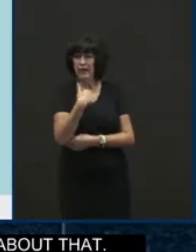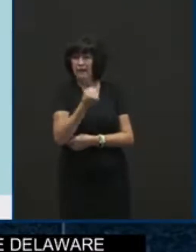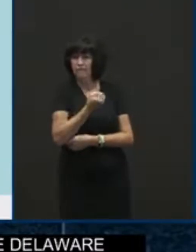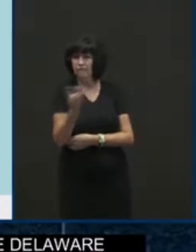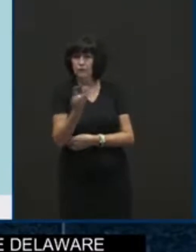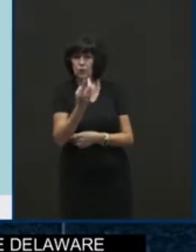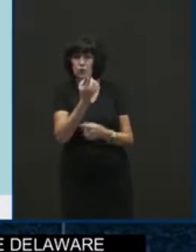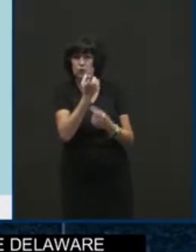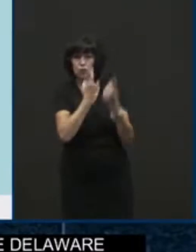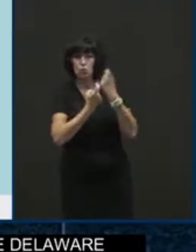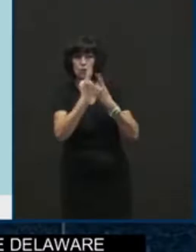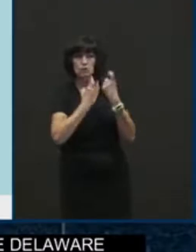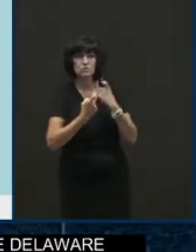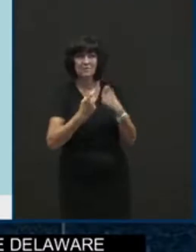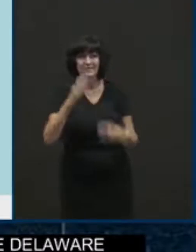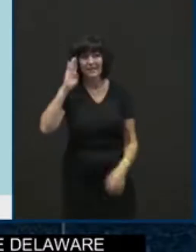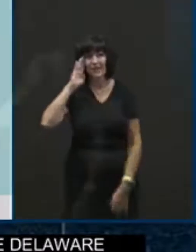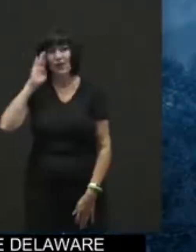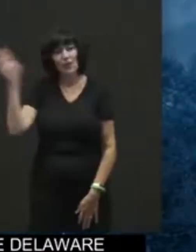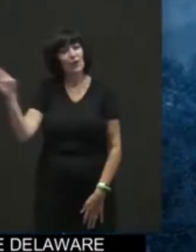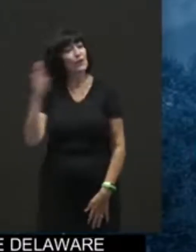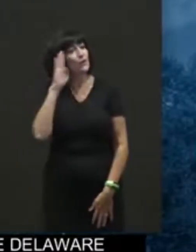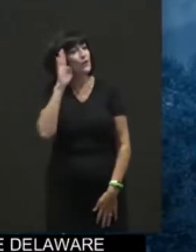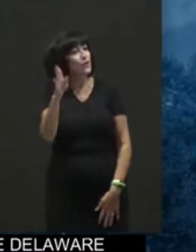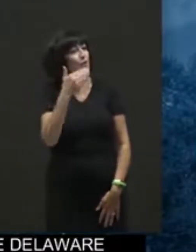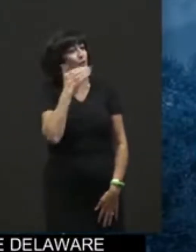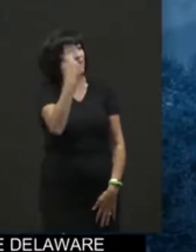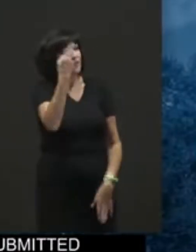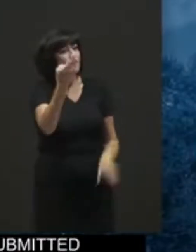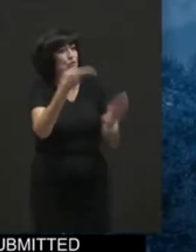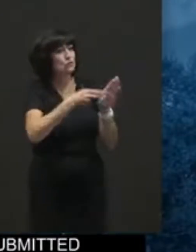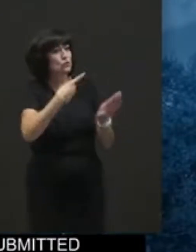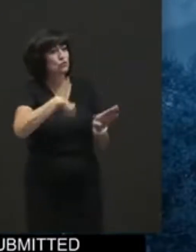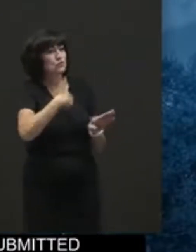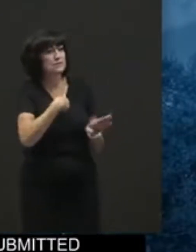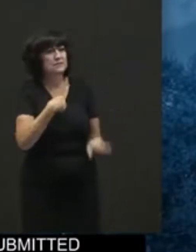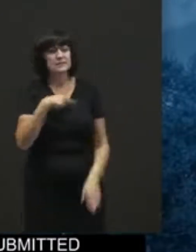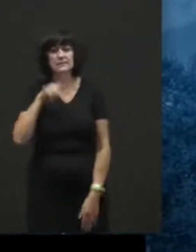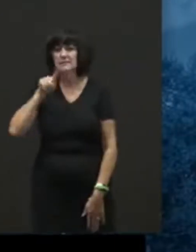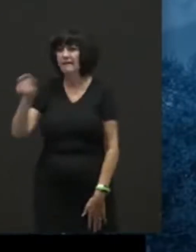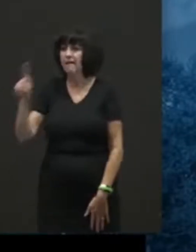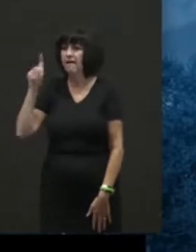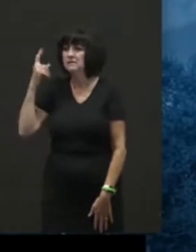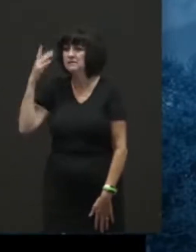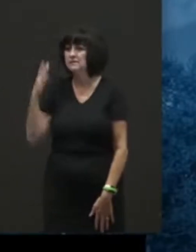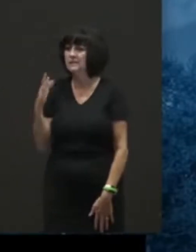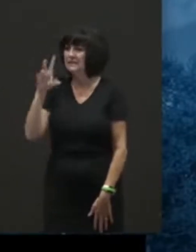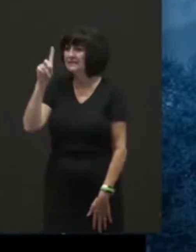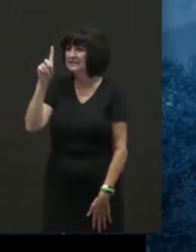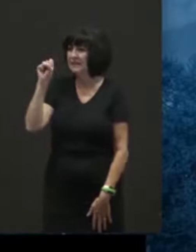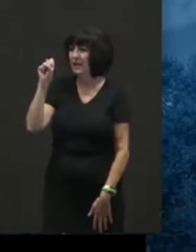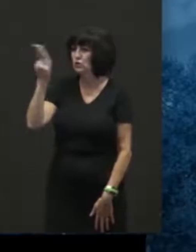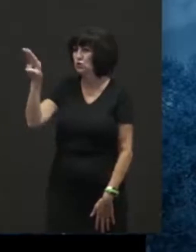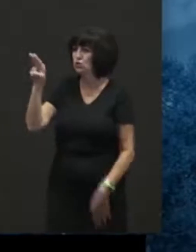well. Hello. Hi, Meredith. Thanks for being with us. Governor, I wanted to ask about the DSU event or incident that